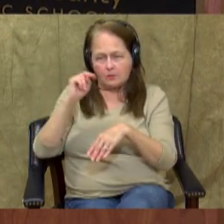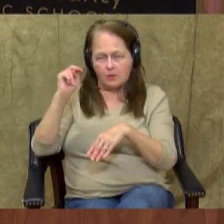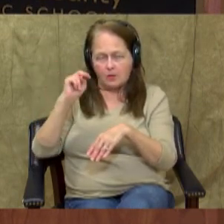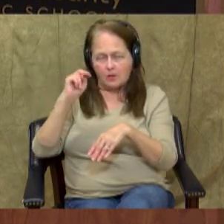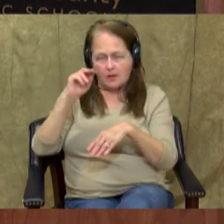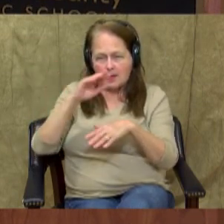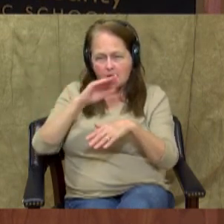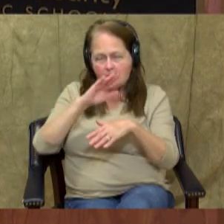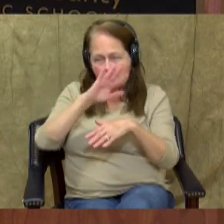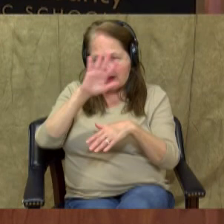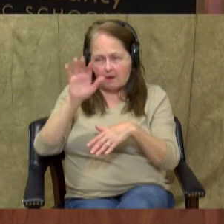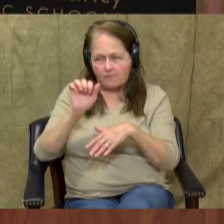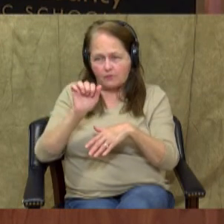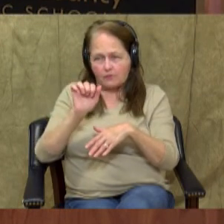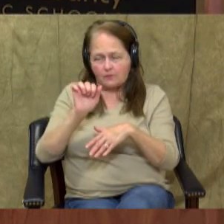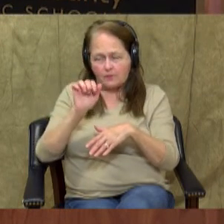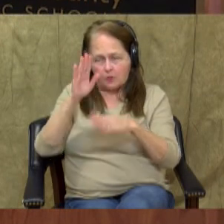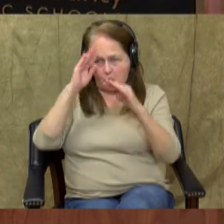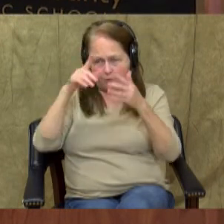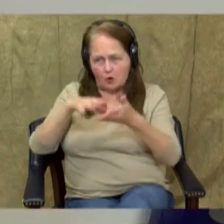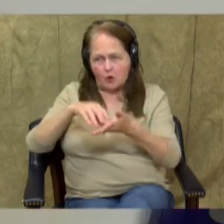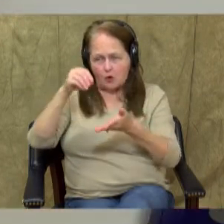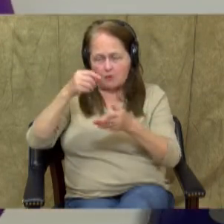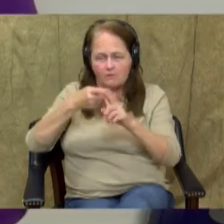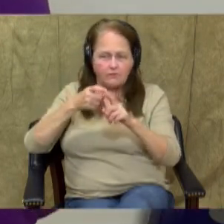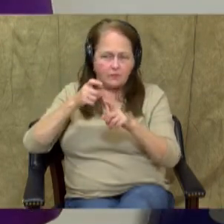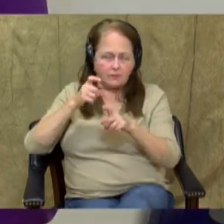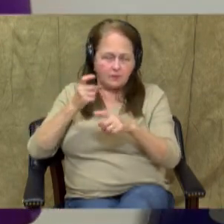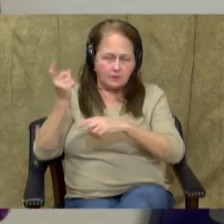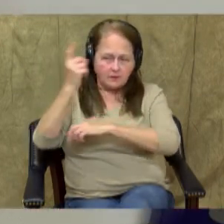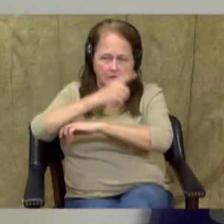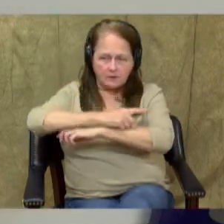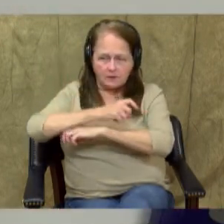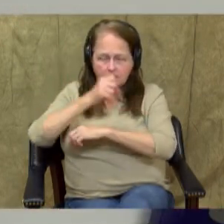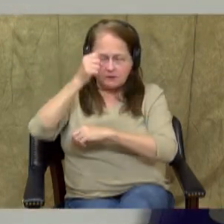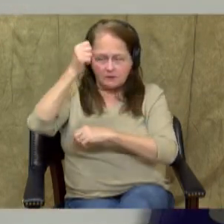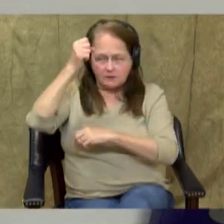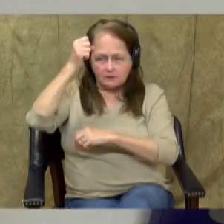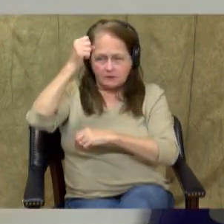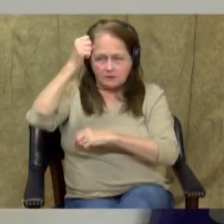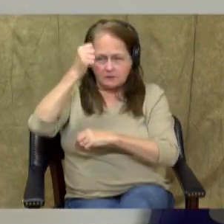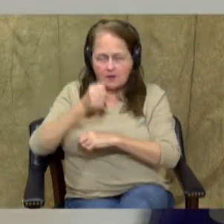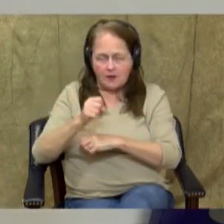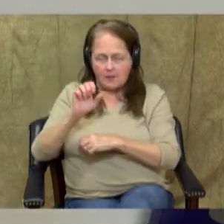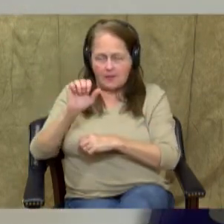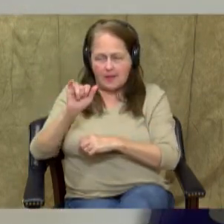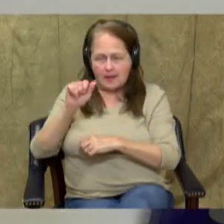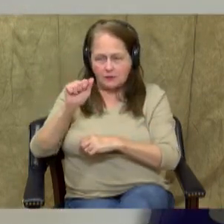that you have learned something from today. Next week, we're going to be looking at South Asia, and I'm